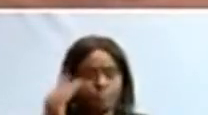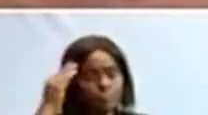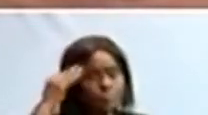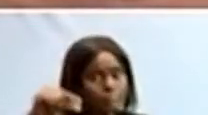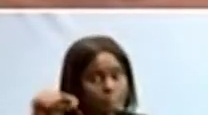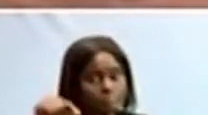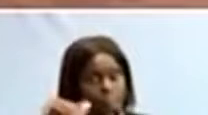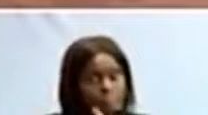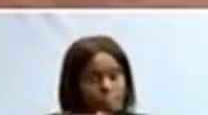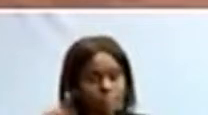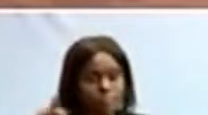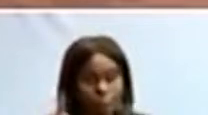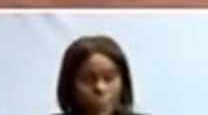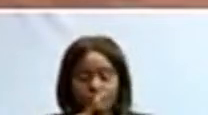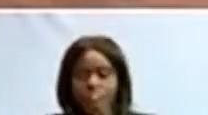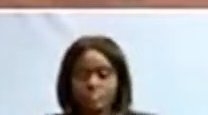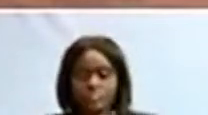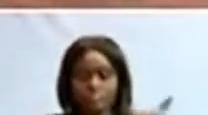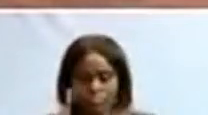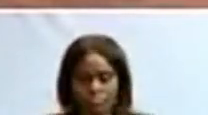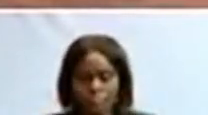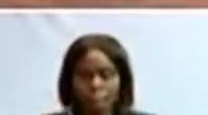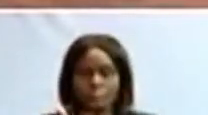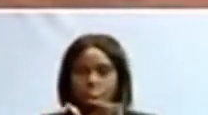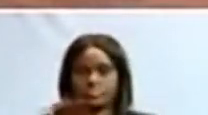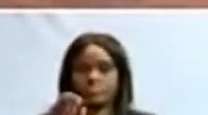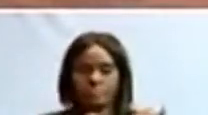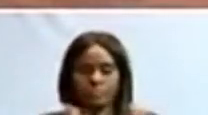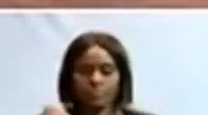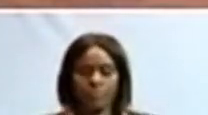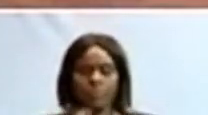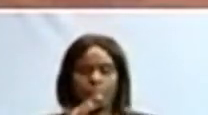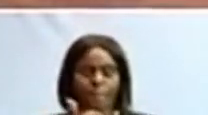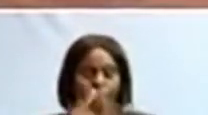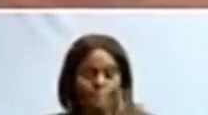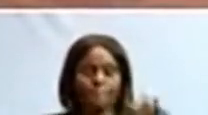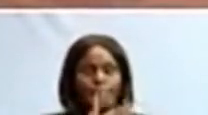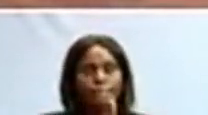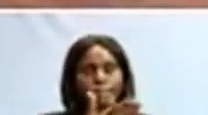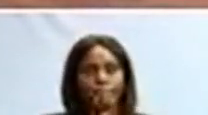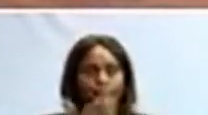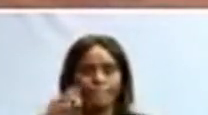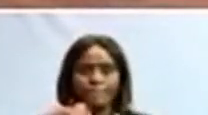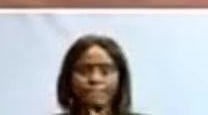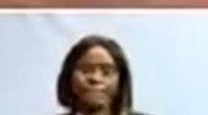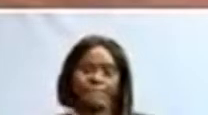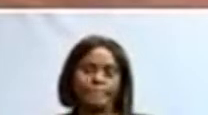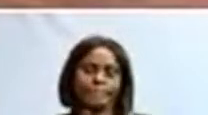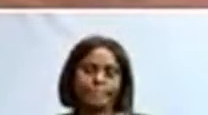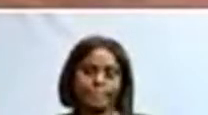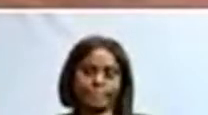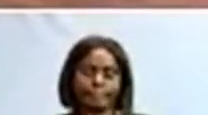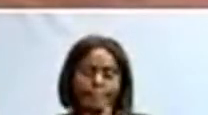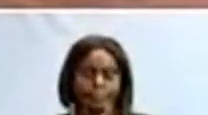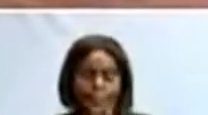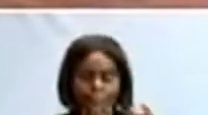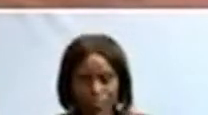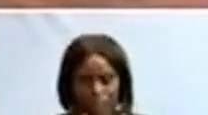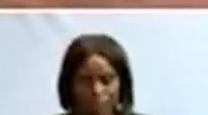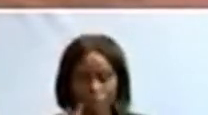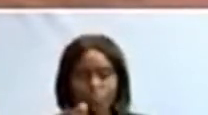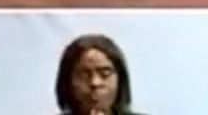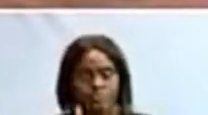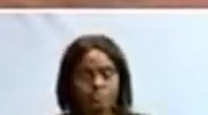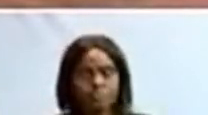headquarters at the time when the vehicles were purchased in Lusaka. Action taken, Chair.